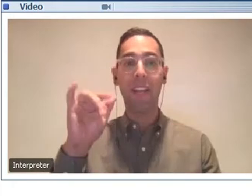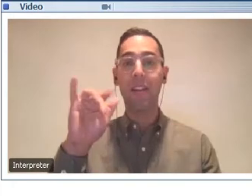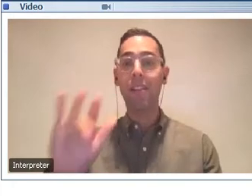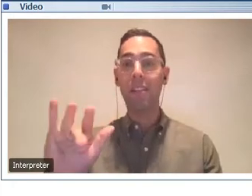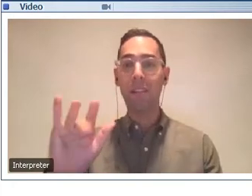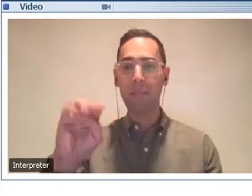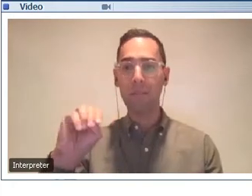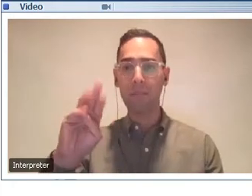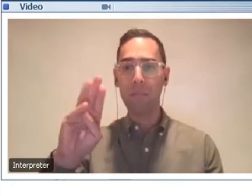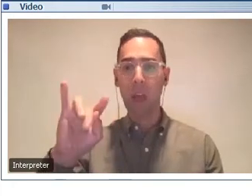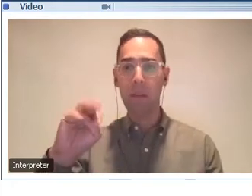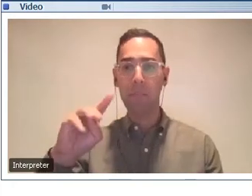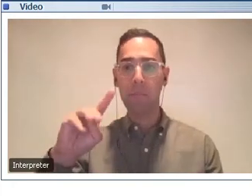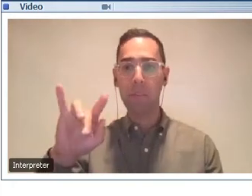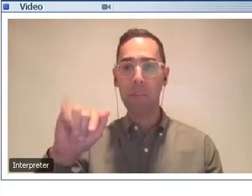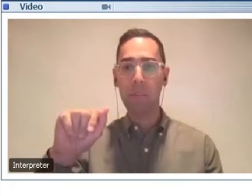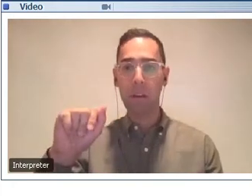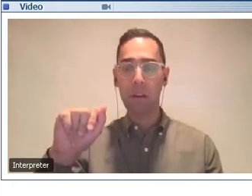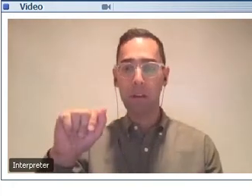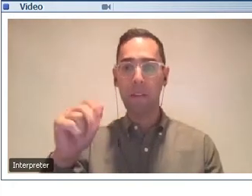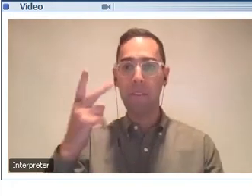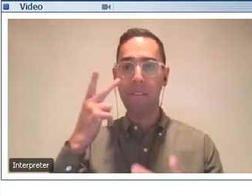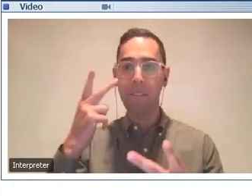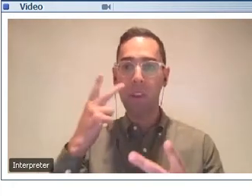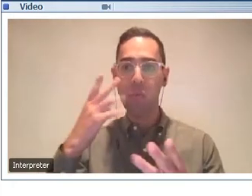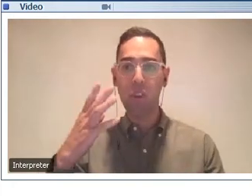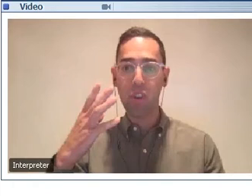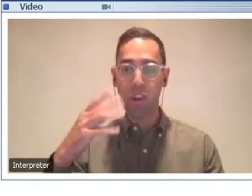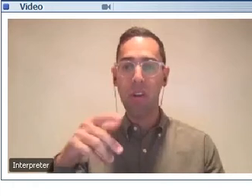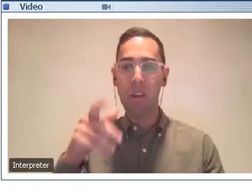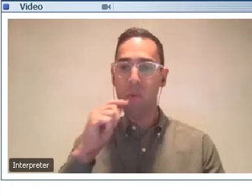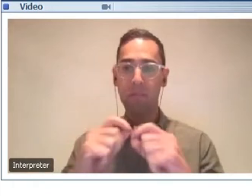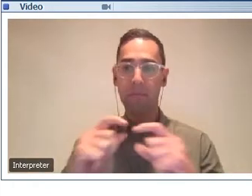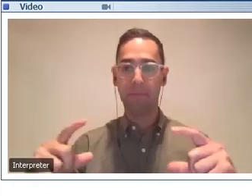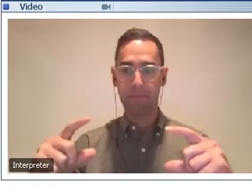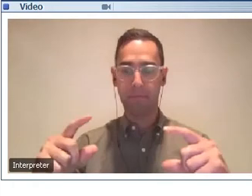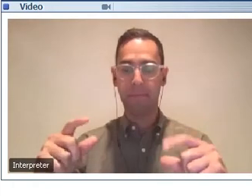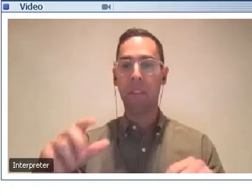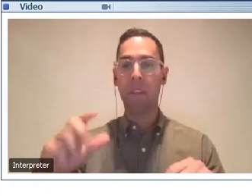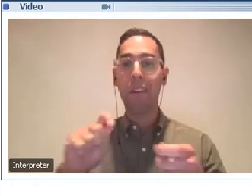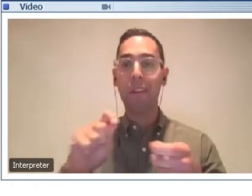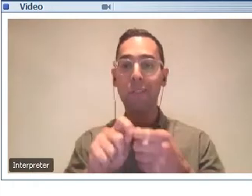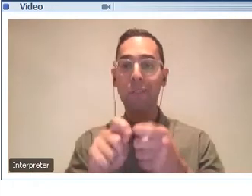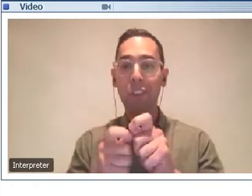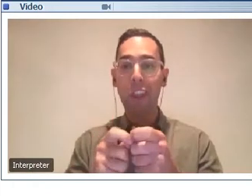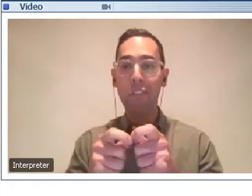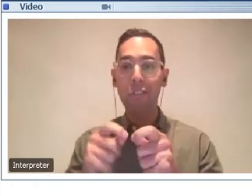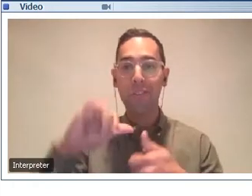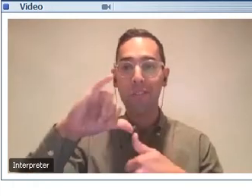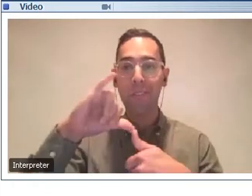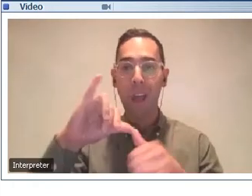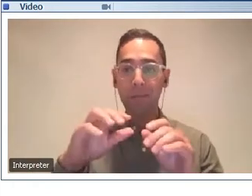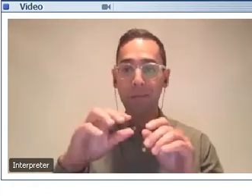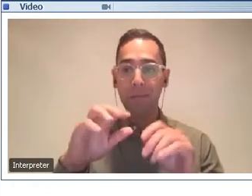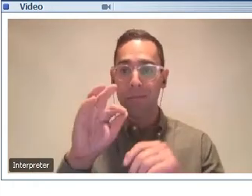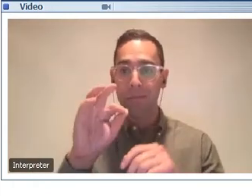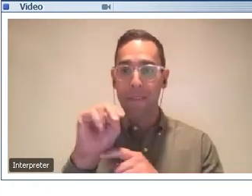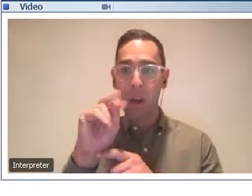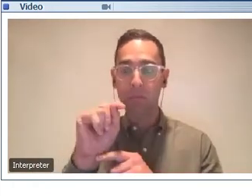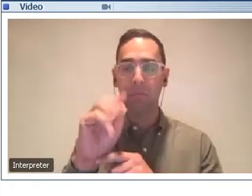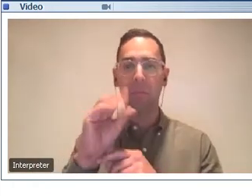screen. You can adjust the font size in the header, and then you can maximize these windows on the right-hand side of your screen